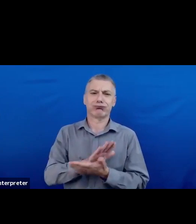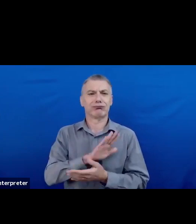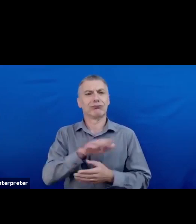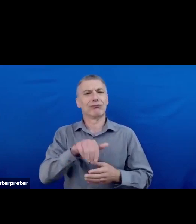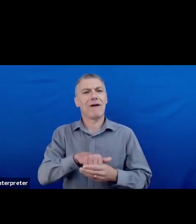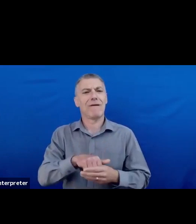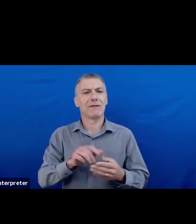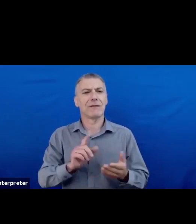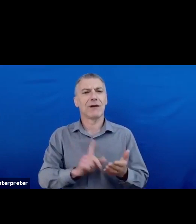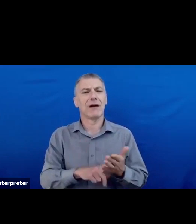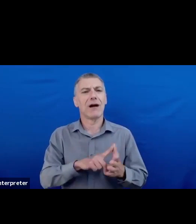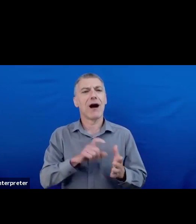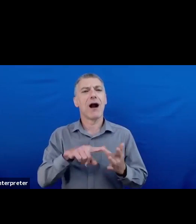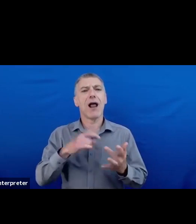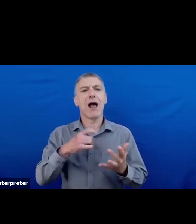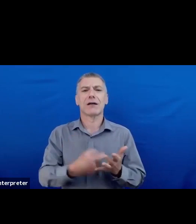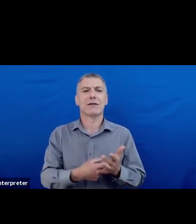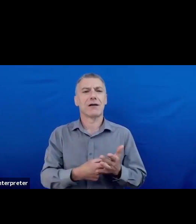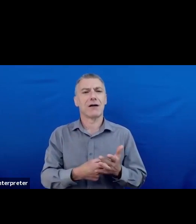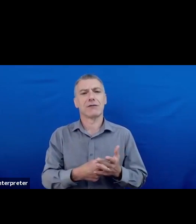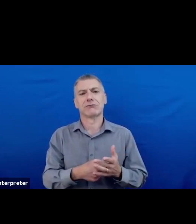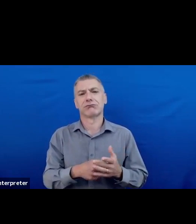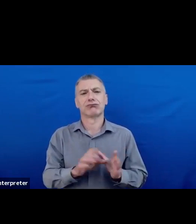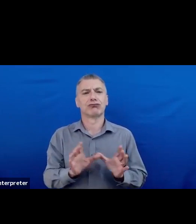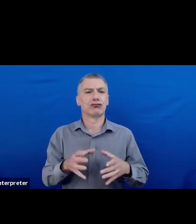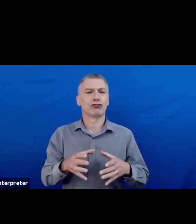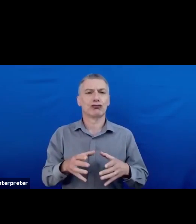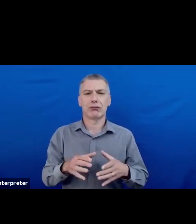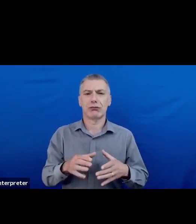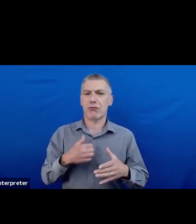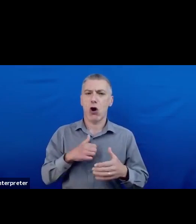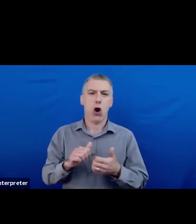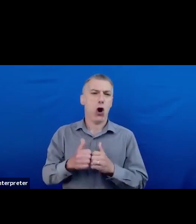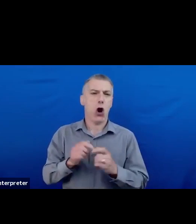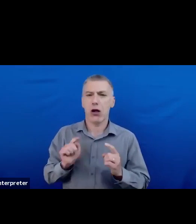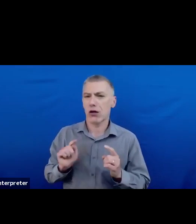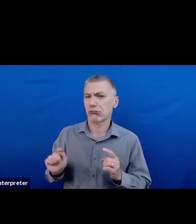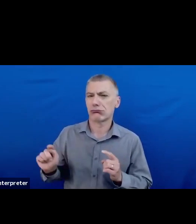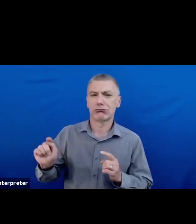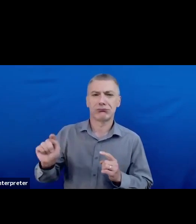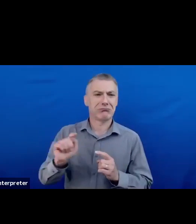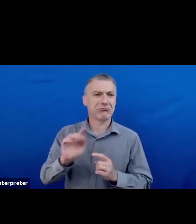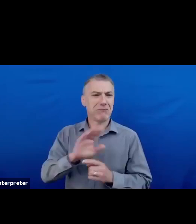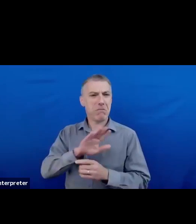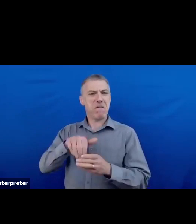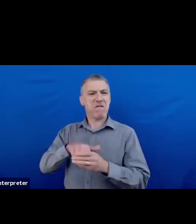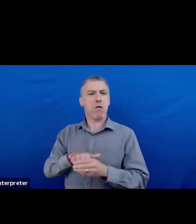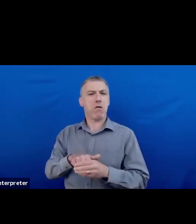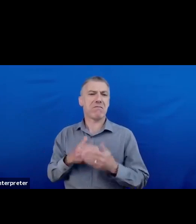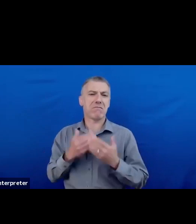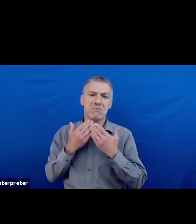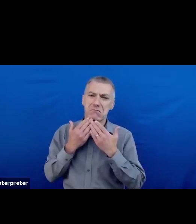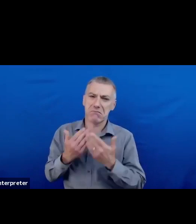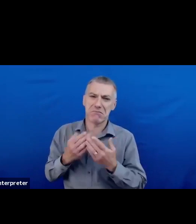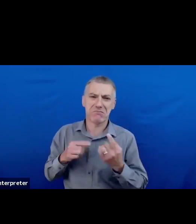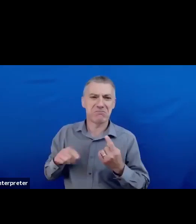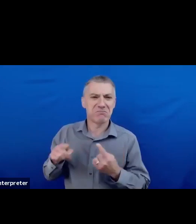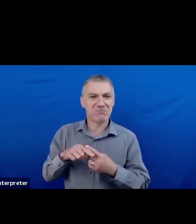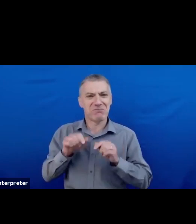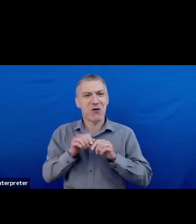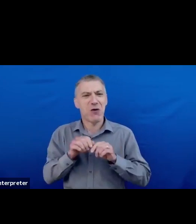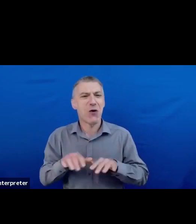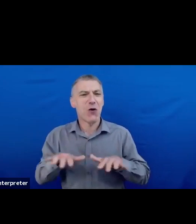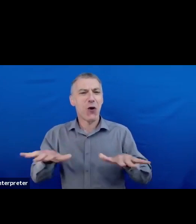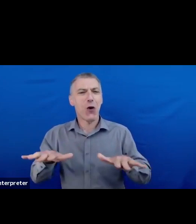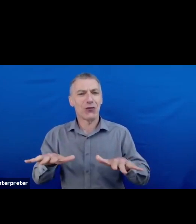to be joining Nora, Santiago, Marcela, Jim, and Chico on this launch event